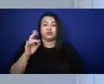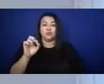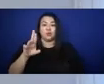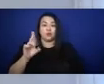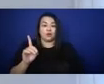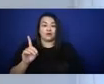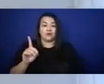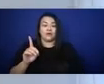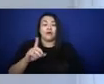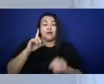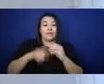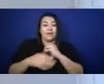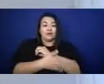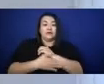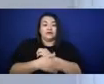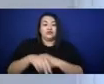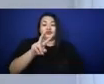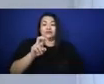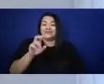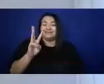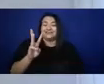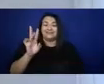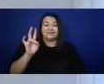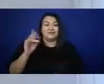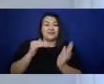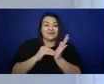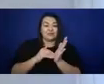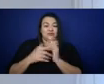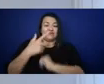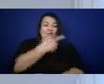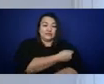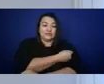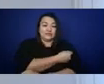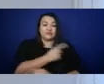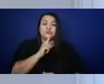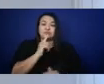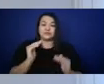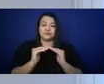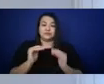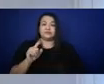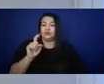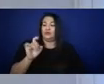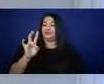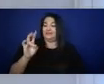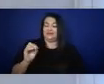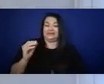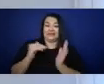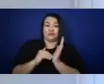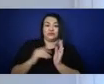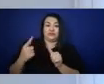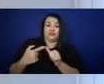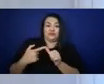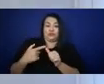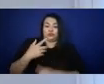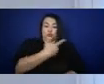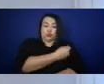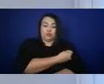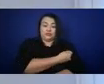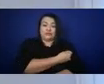we have been committed to as a community since December. But when we look at the